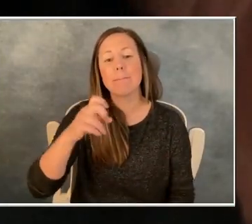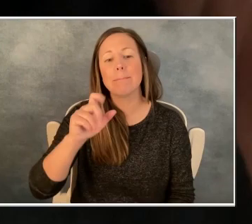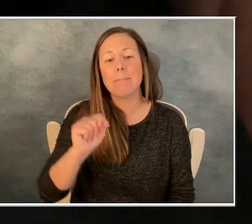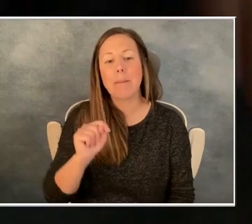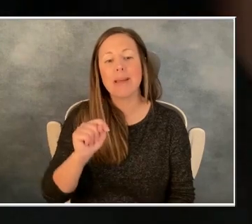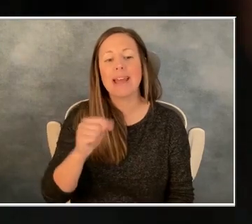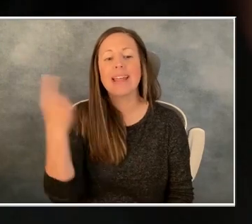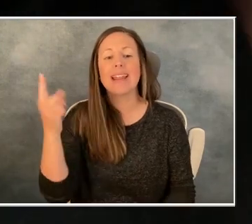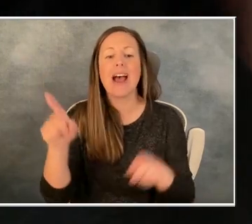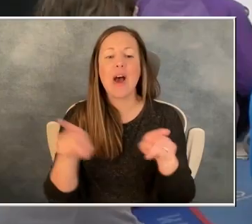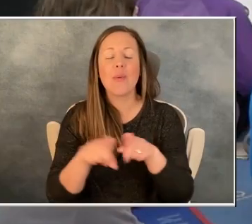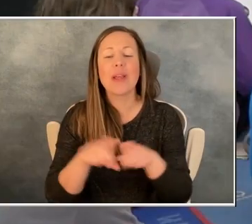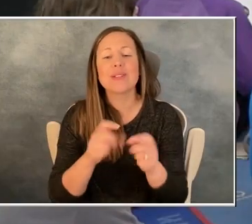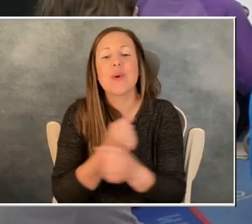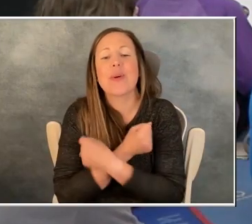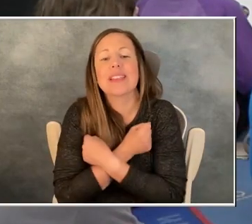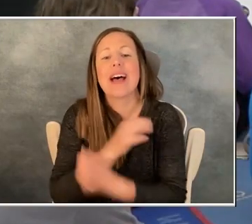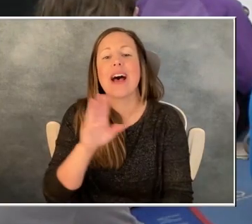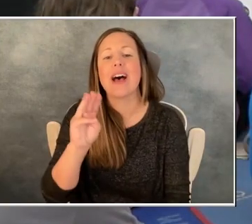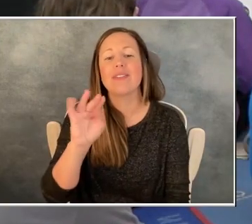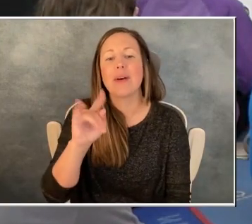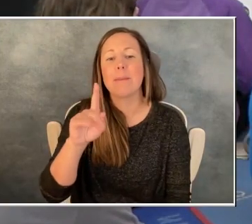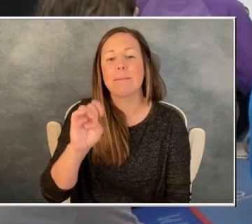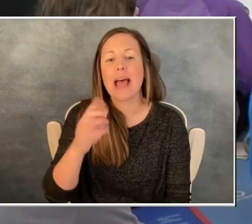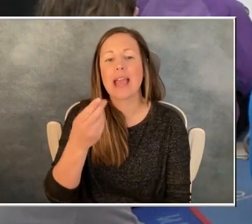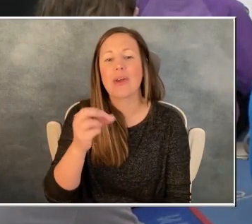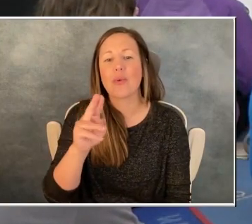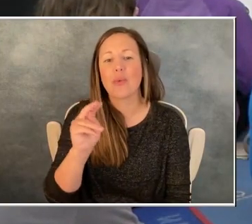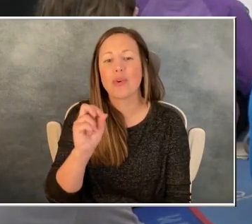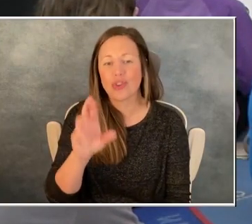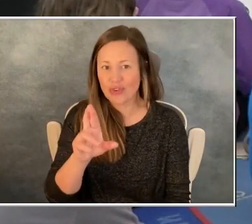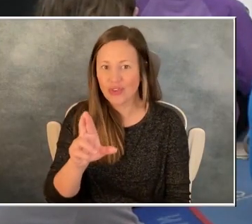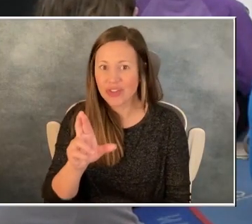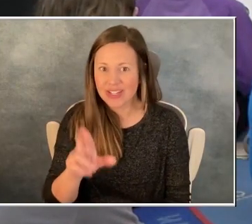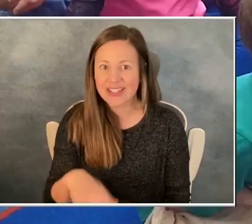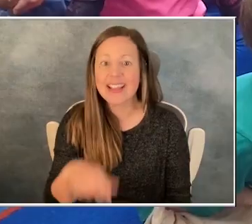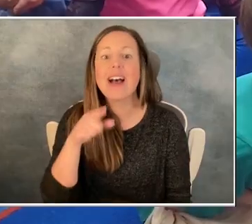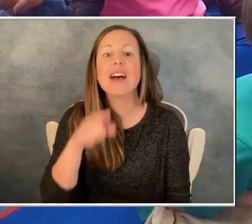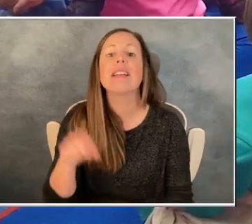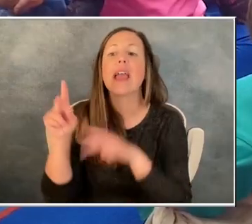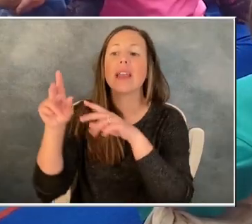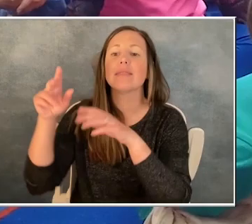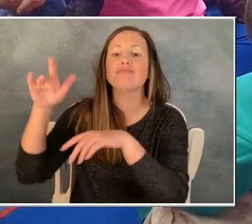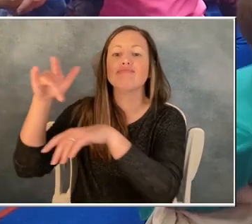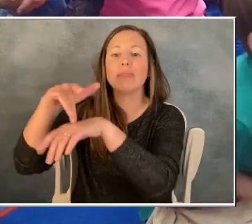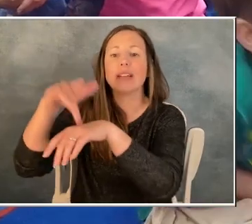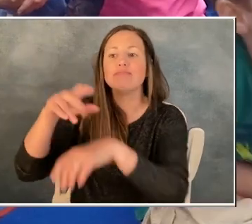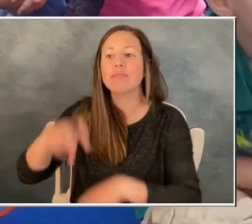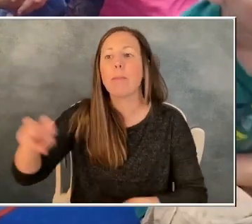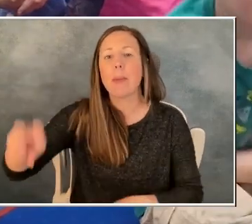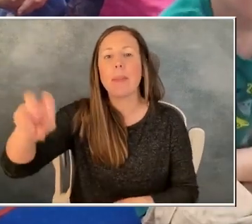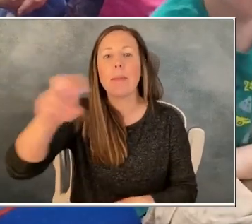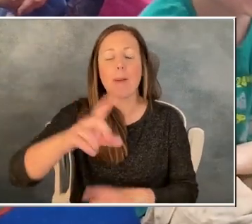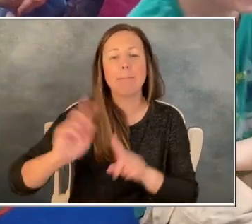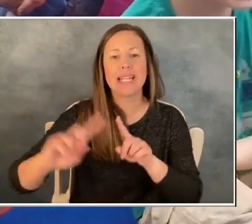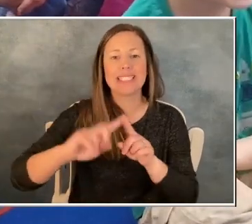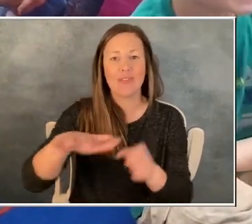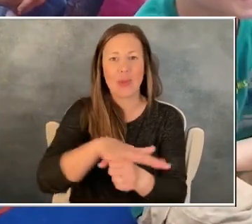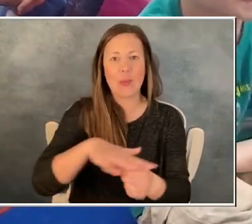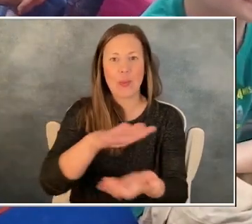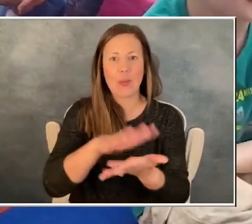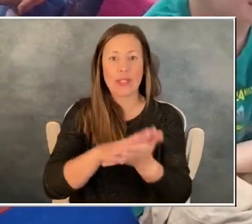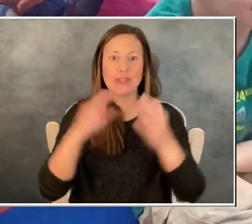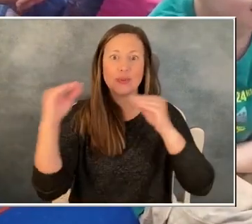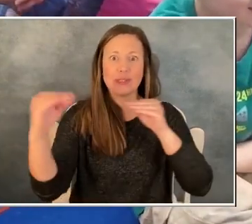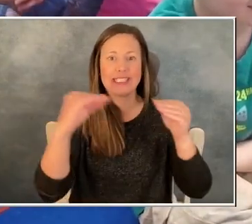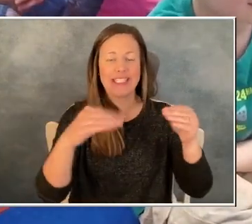award-winning puppeteer Mike Horner. They go on patrol to local schools to teach poison safety. That is such a smart way, Dr.